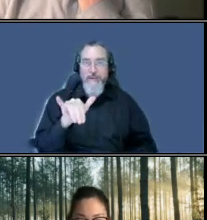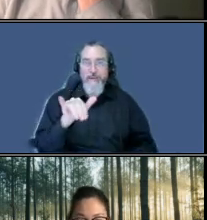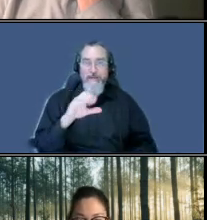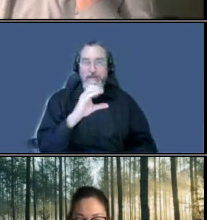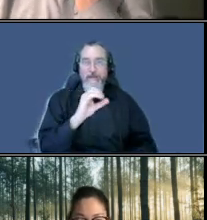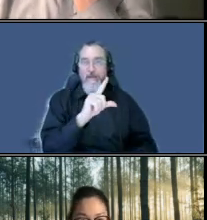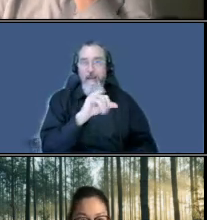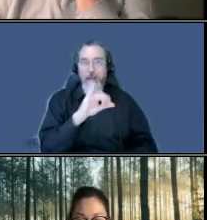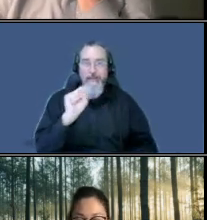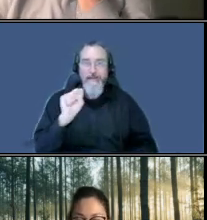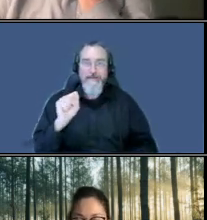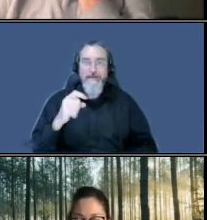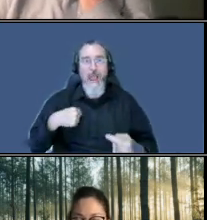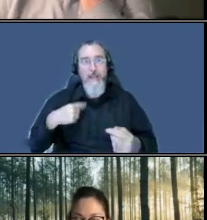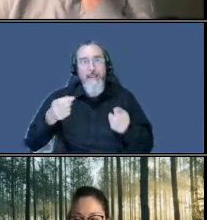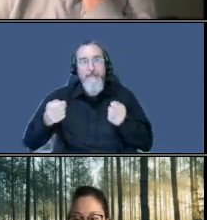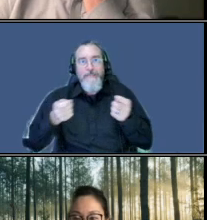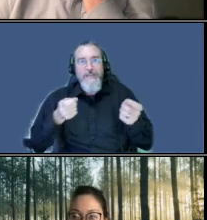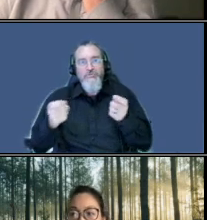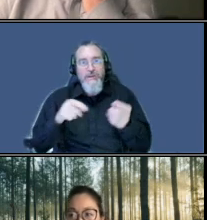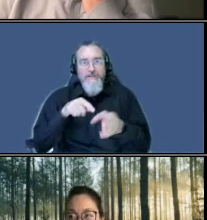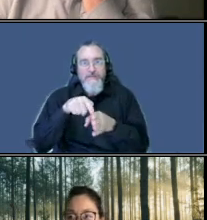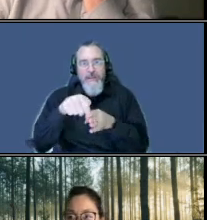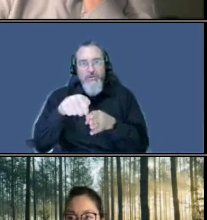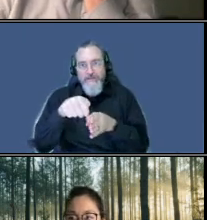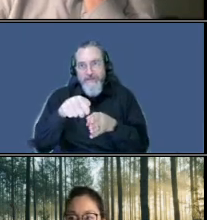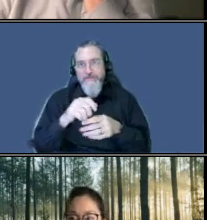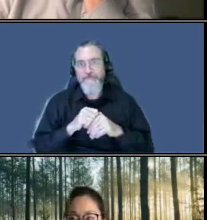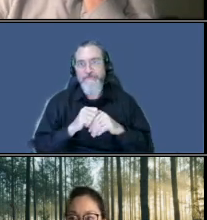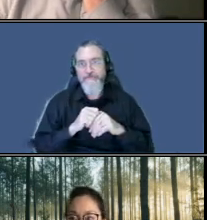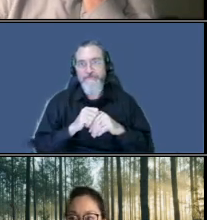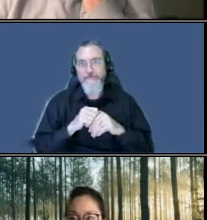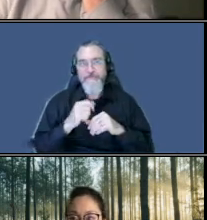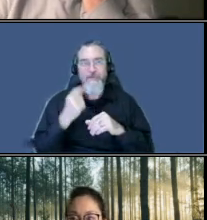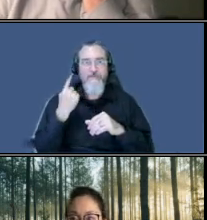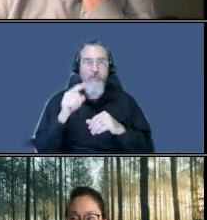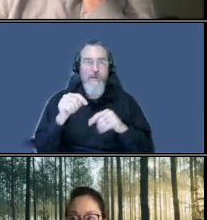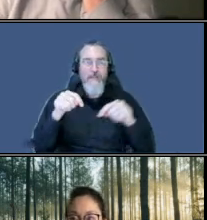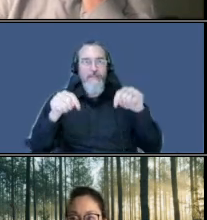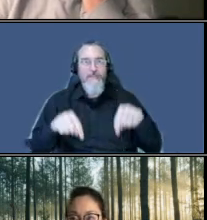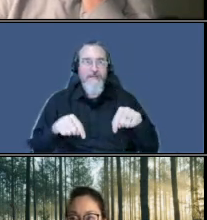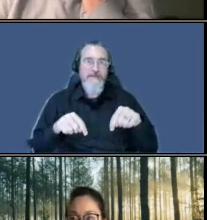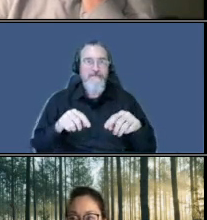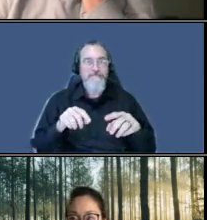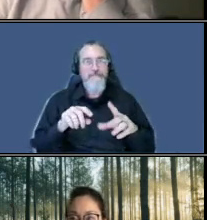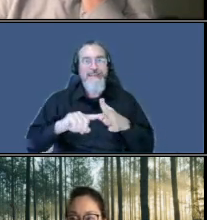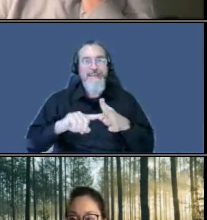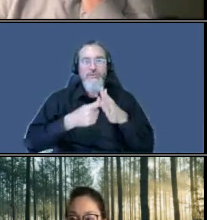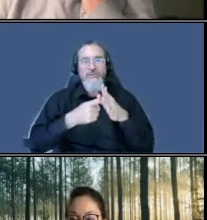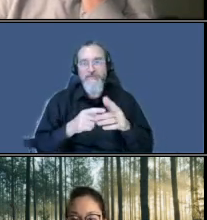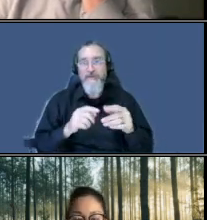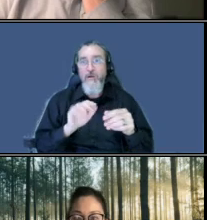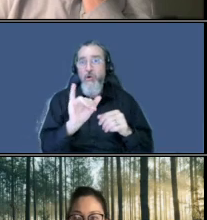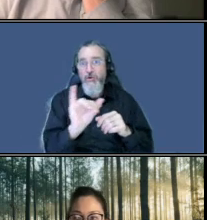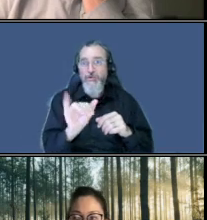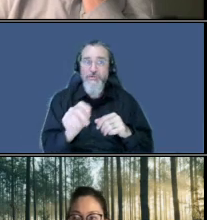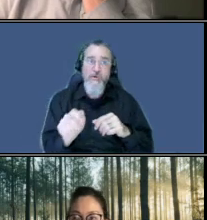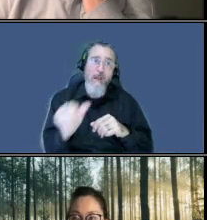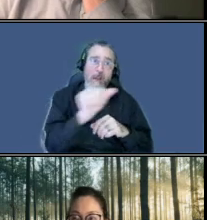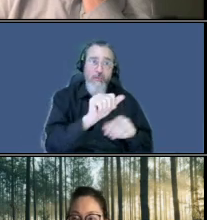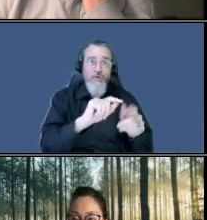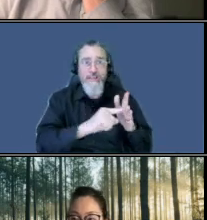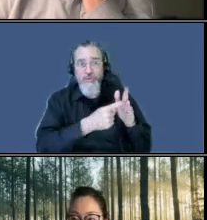serve as an administrative specialist on this Climate Ready Workforce Initiative and also several other initiatives that we